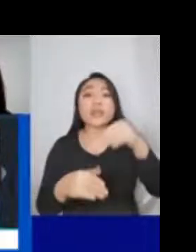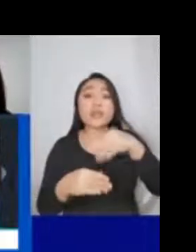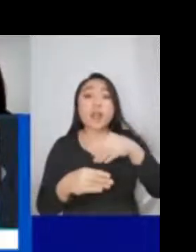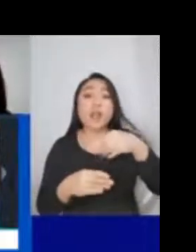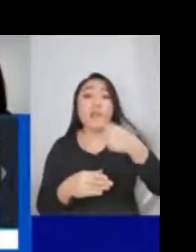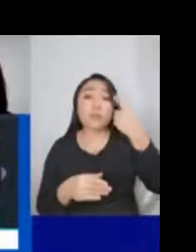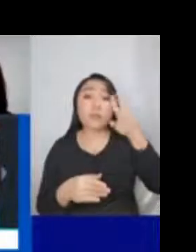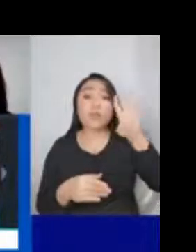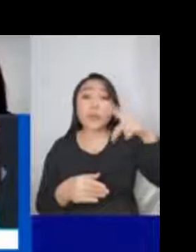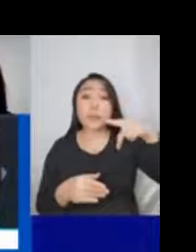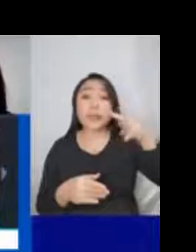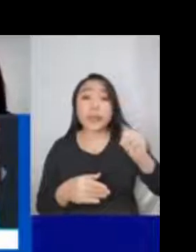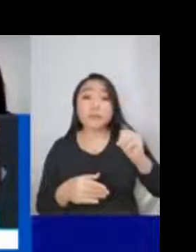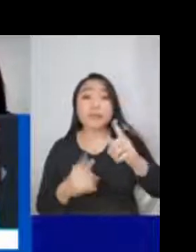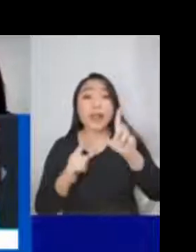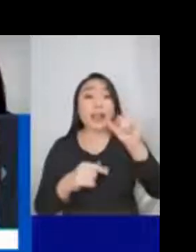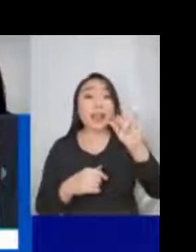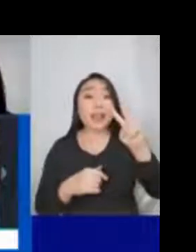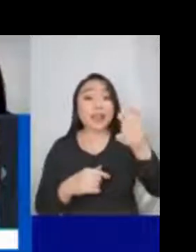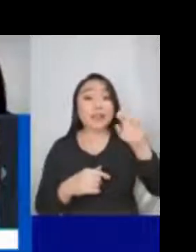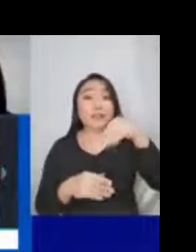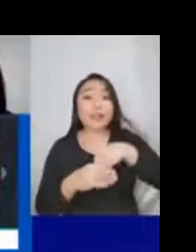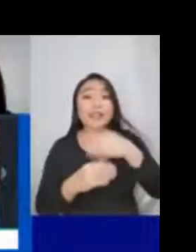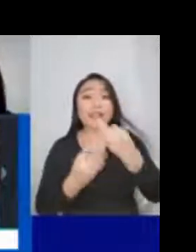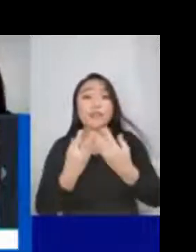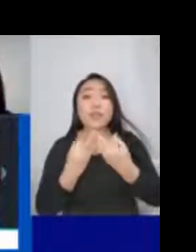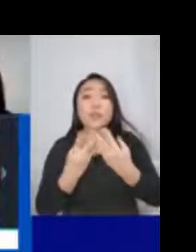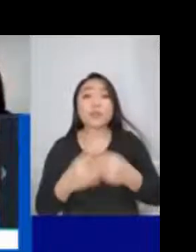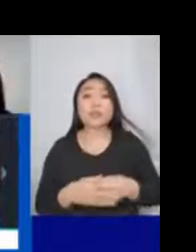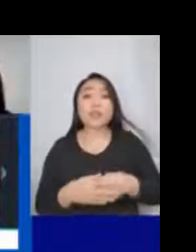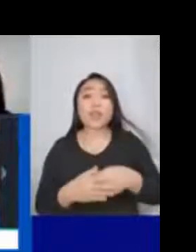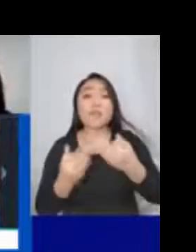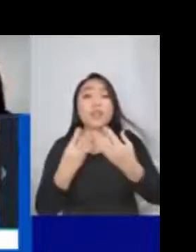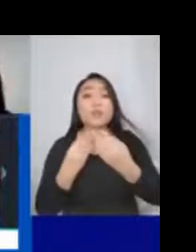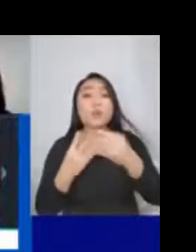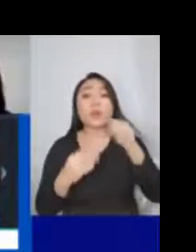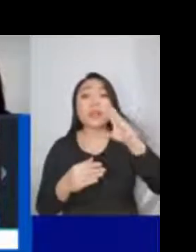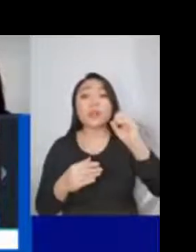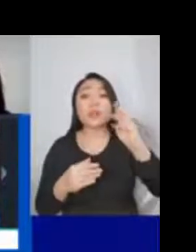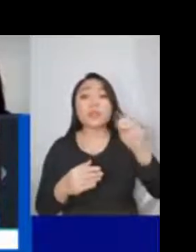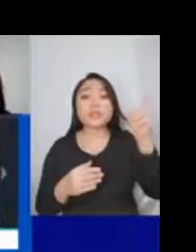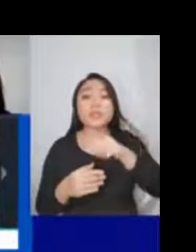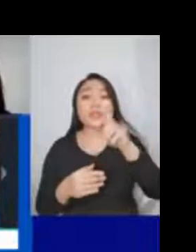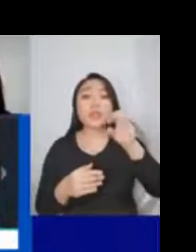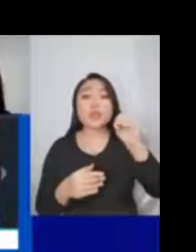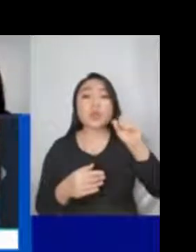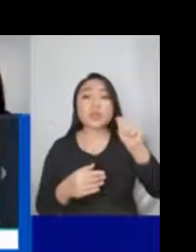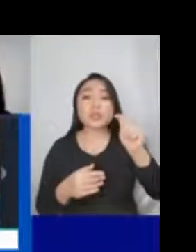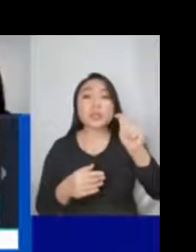spears.dost.gov.ph. And you can all get the links of these websites on the DOST-STII website